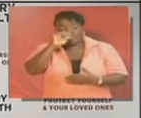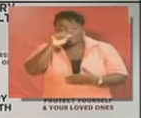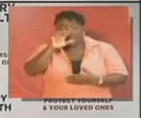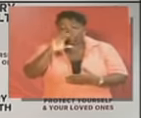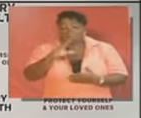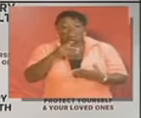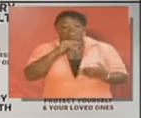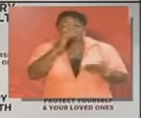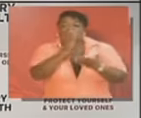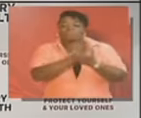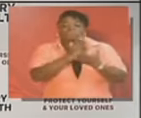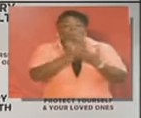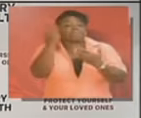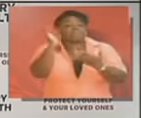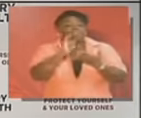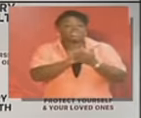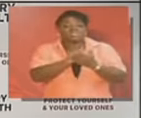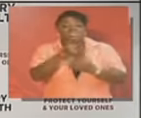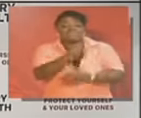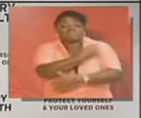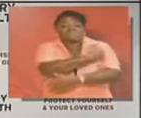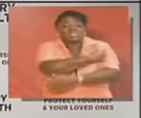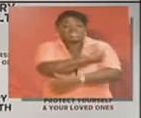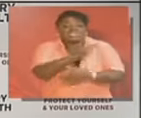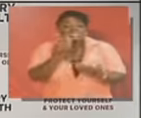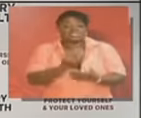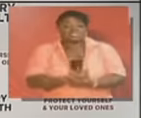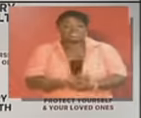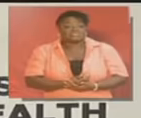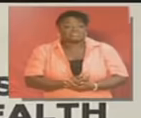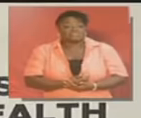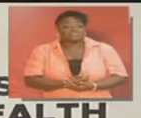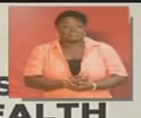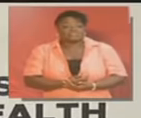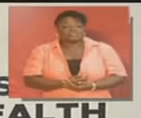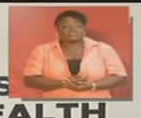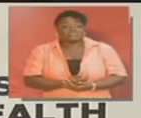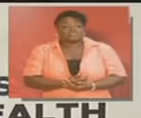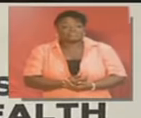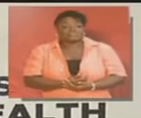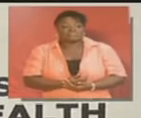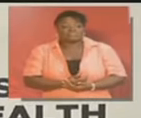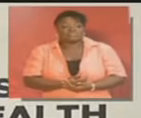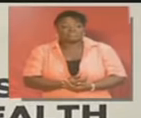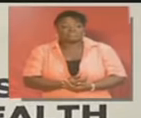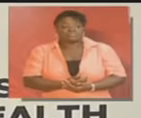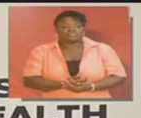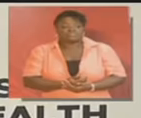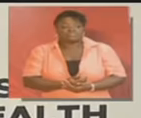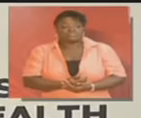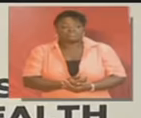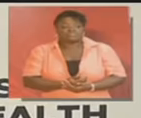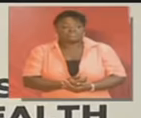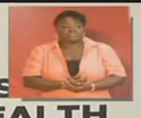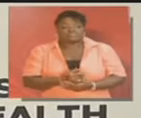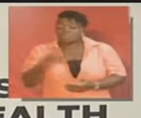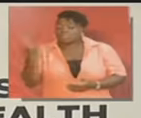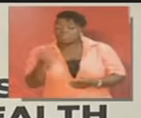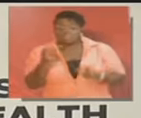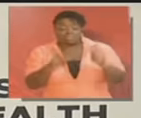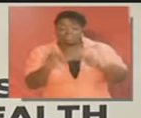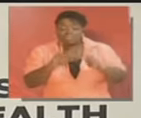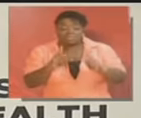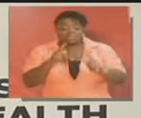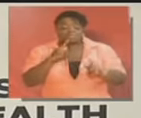Okay, thank you for that. As far as I'm aware, there was never any firm commitment from the African Union. There